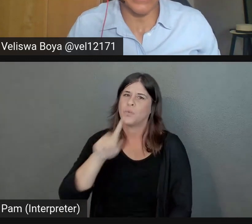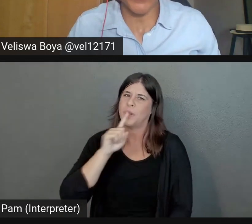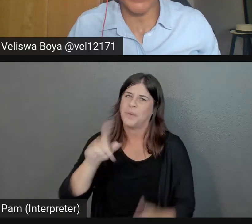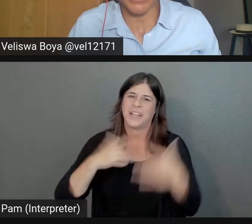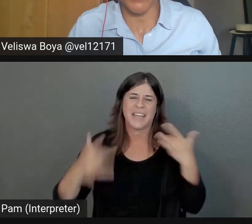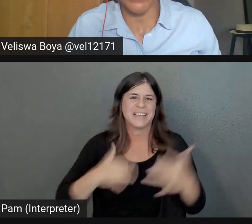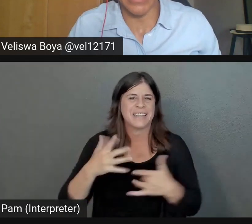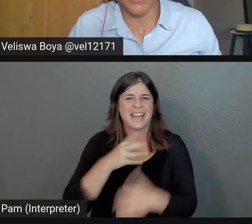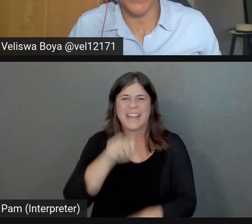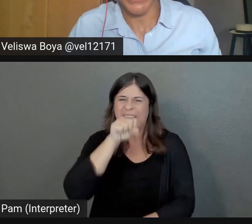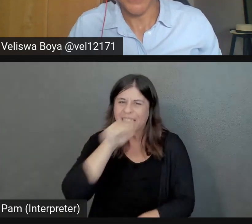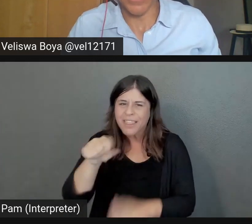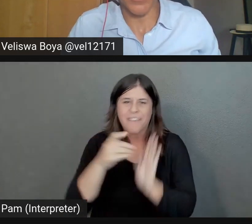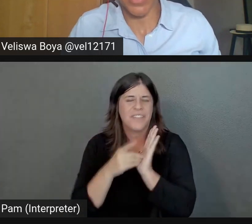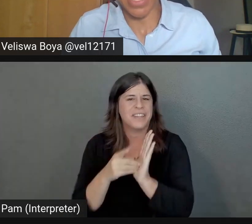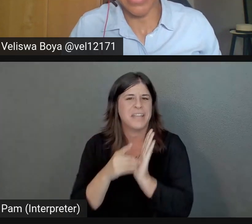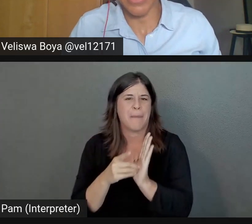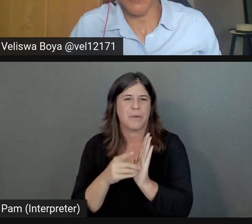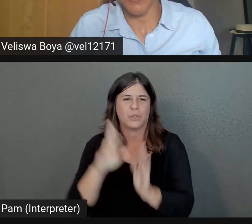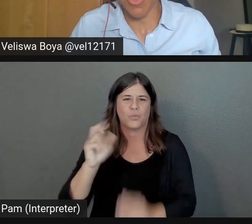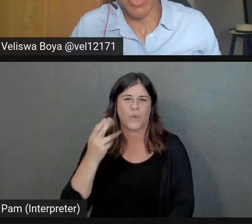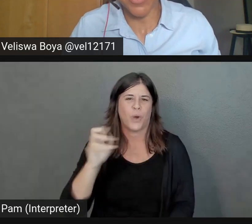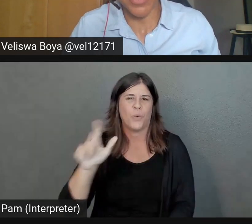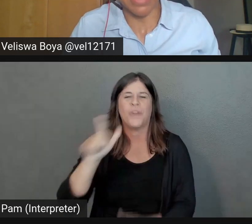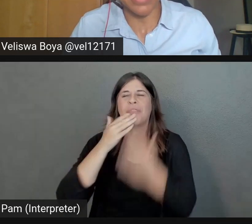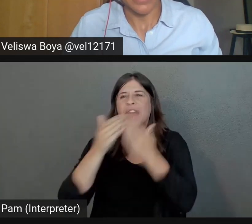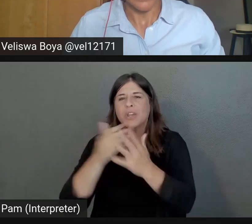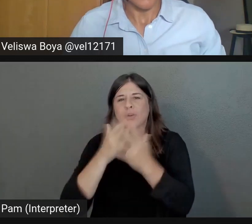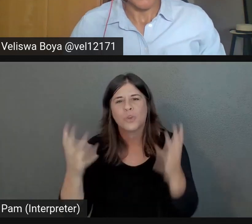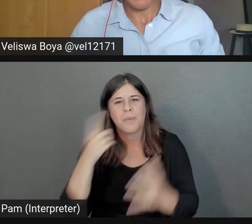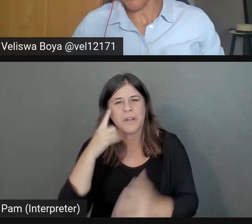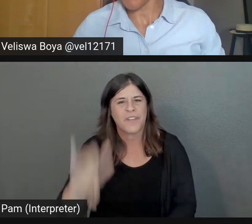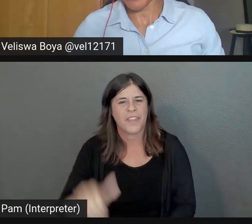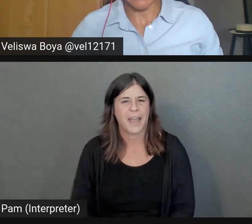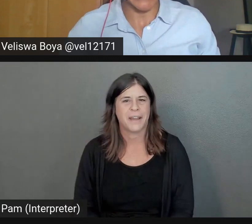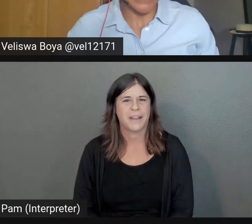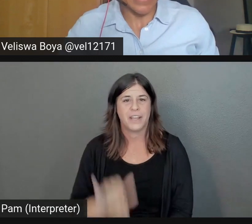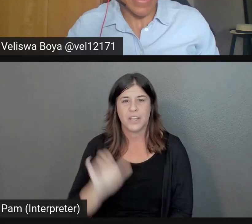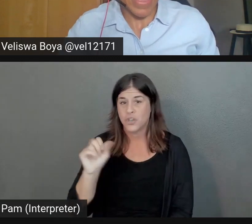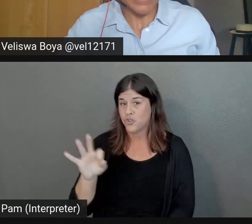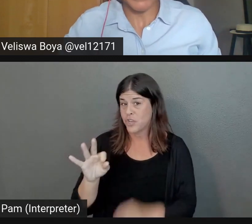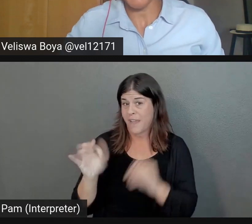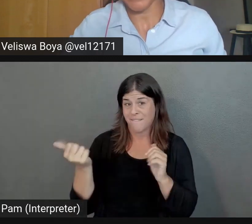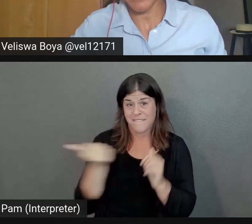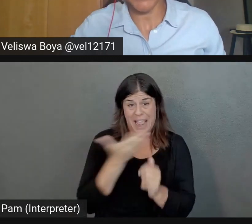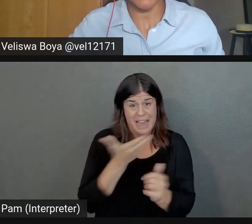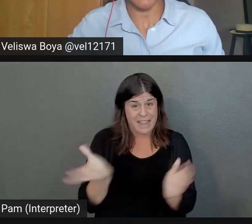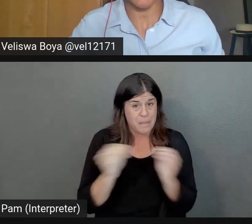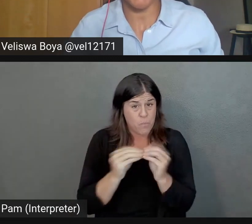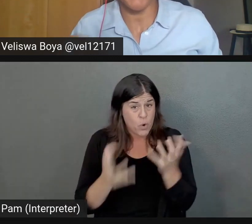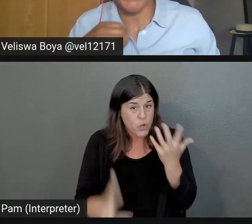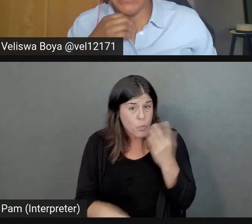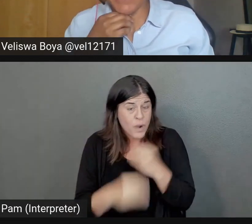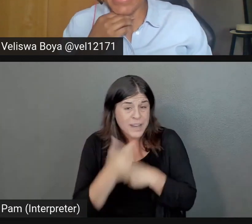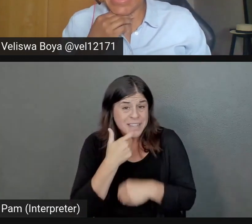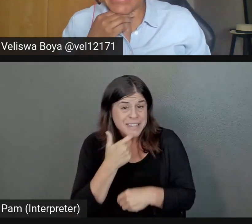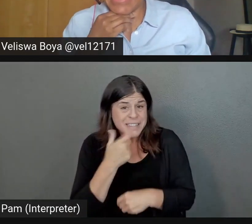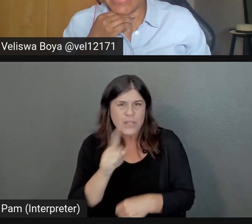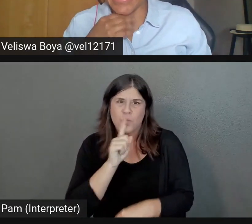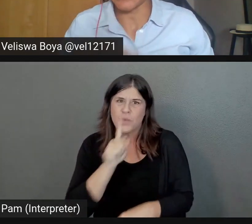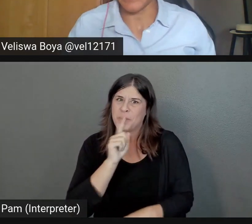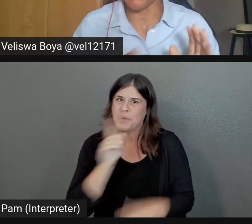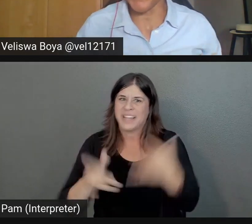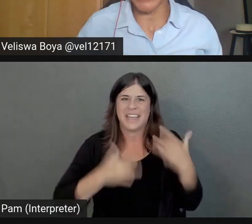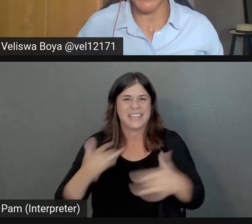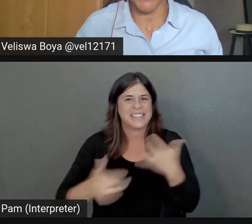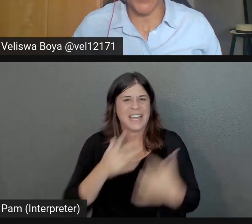and I love those demos, Rahul. Thank you so much for that. Jeff, anything else that you'd like to say? This was really, really